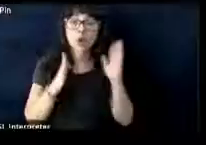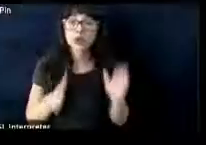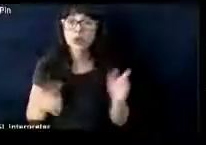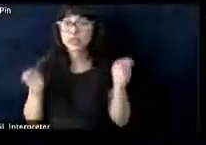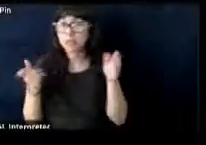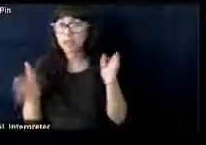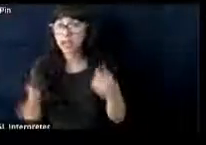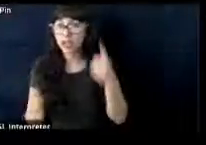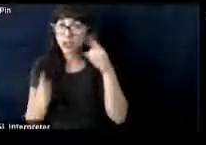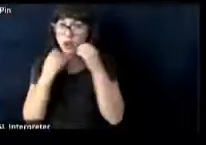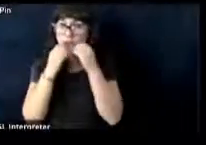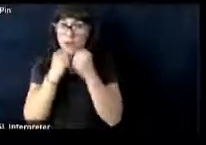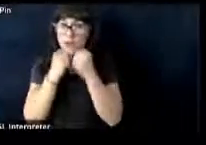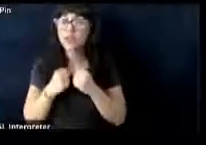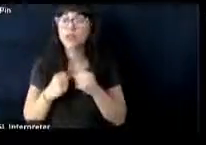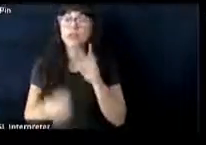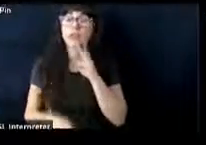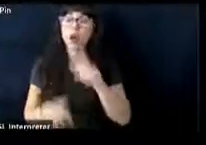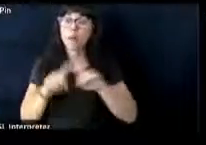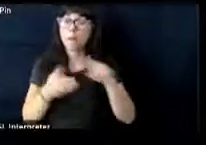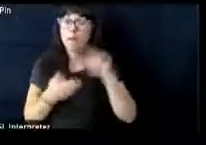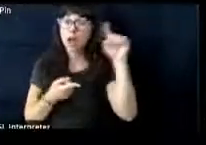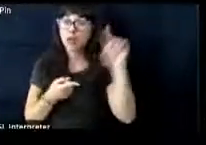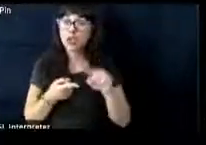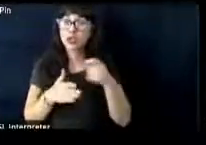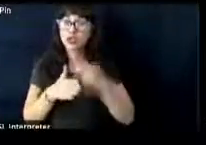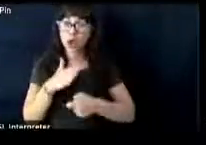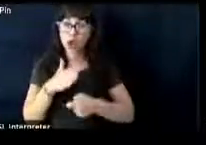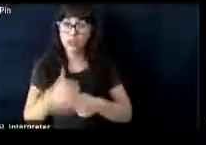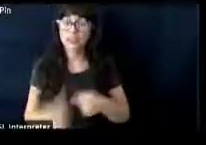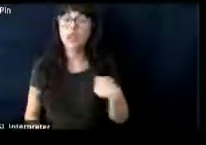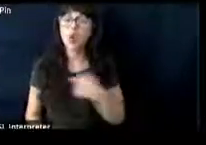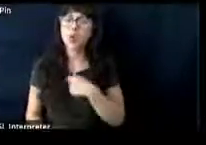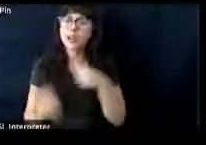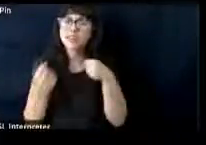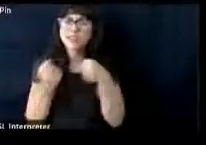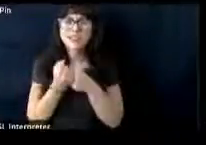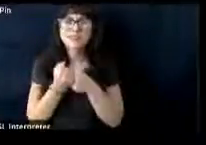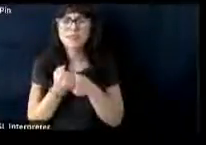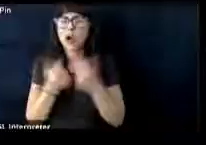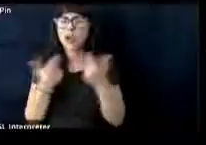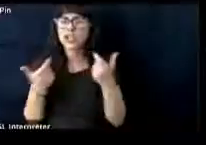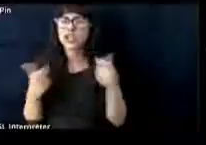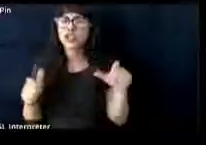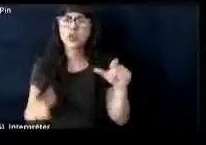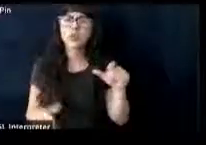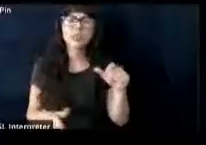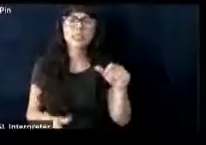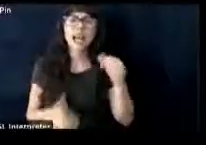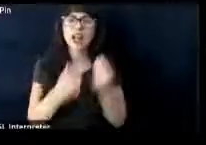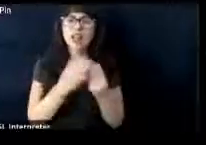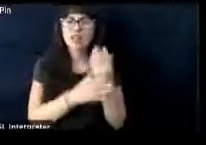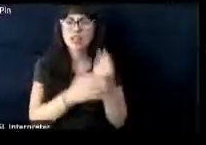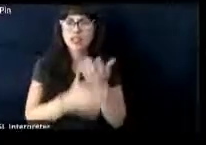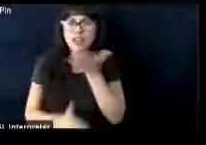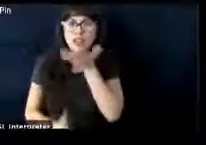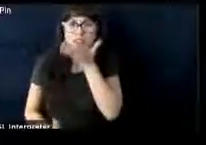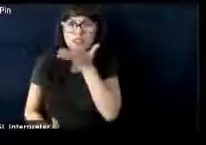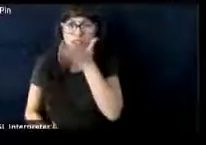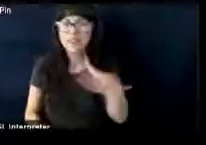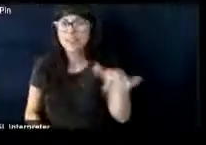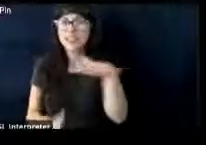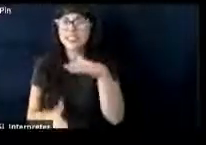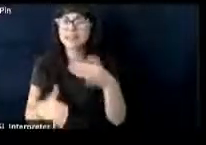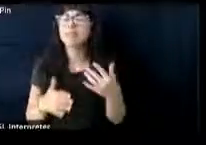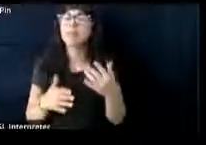also to lower their costs. We've supported an incredibly popular lawn to garden program. We've launched recently the